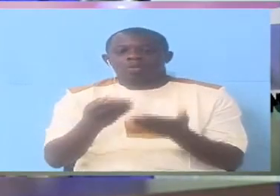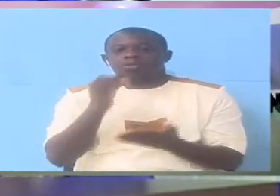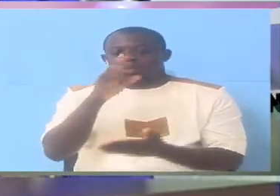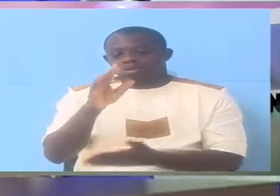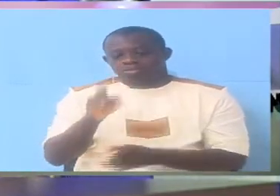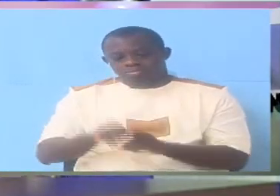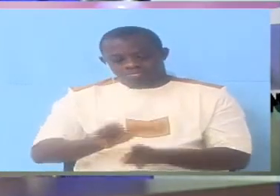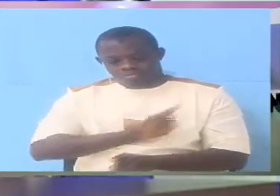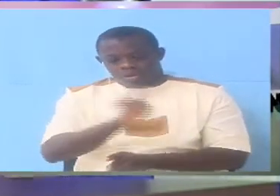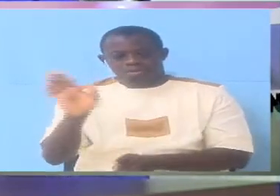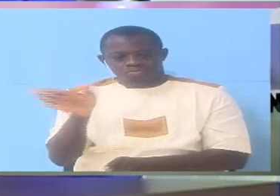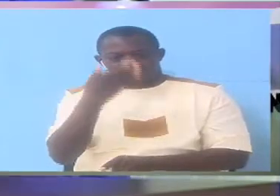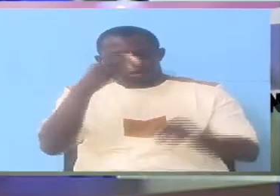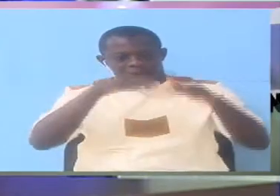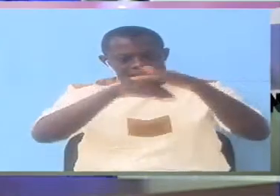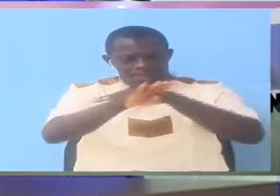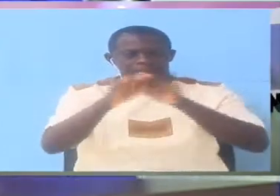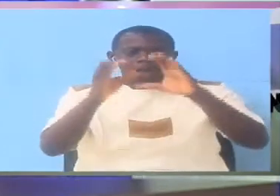they told them to board the bus.